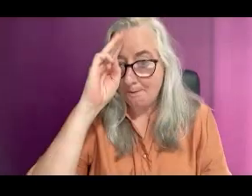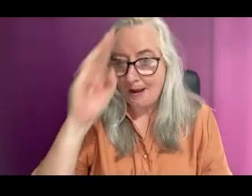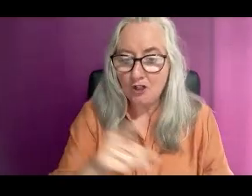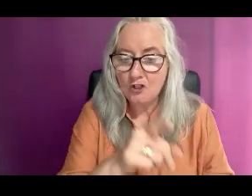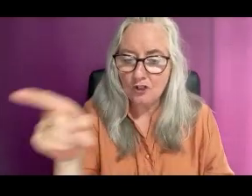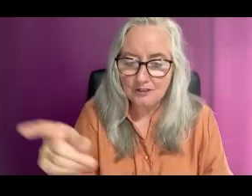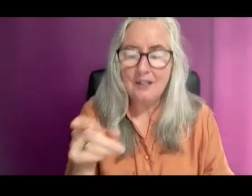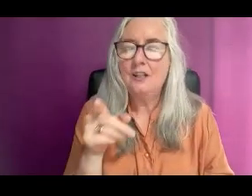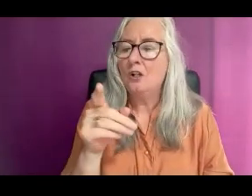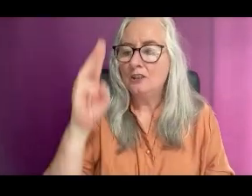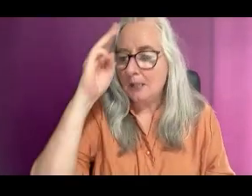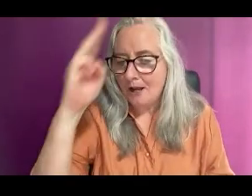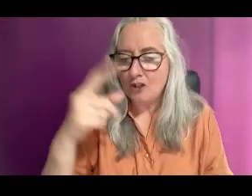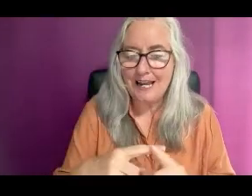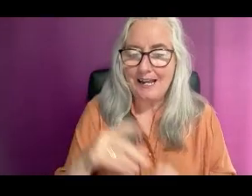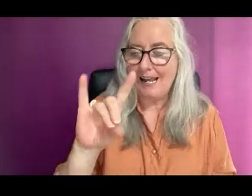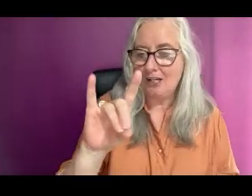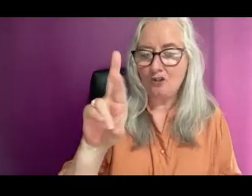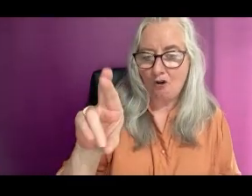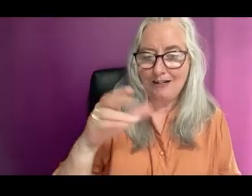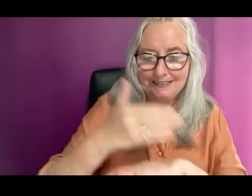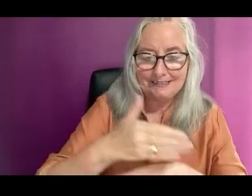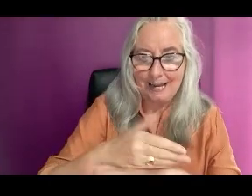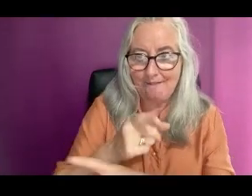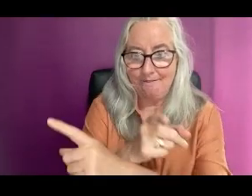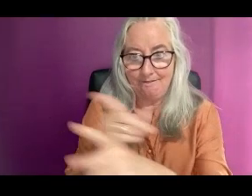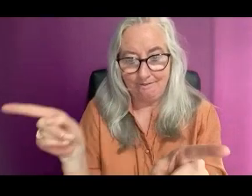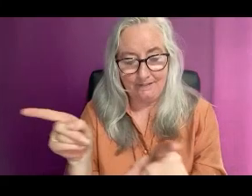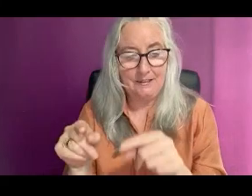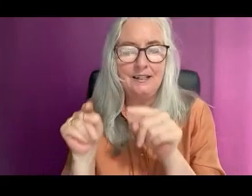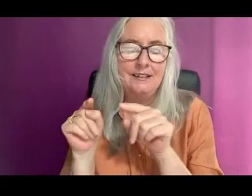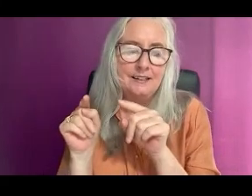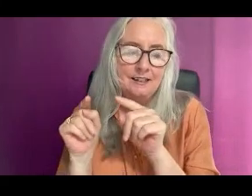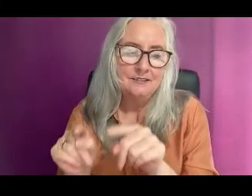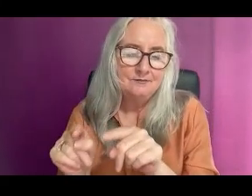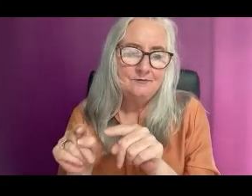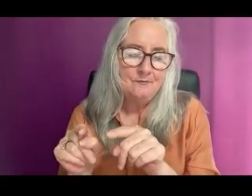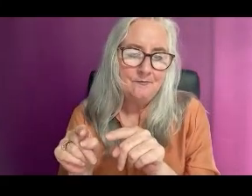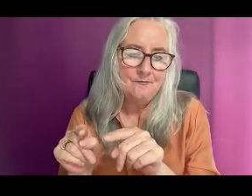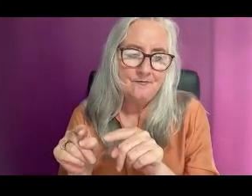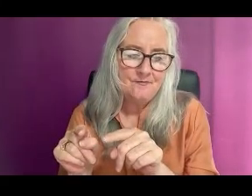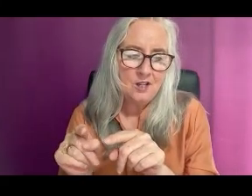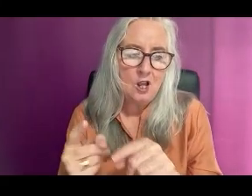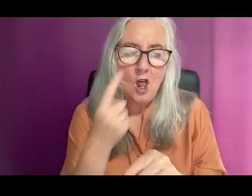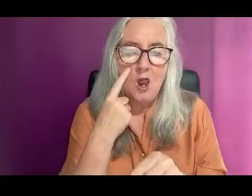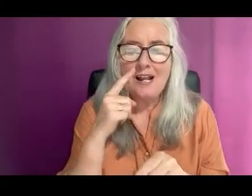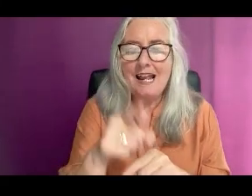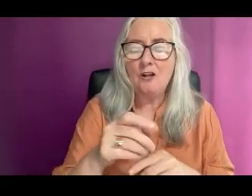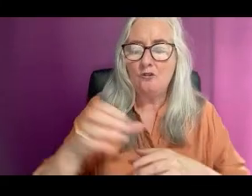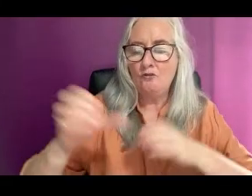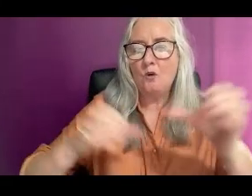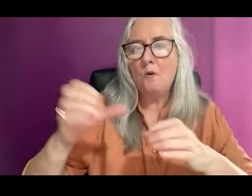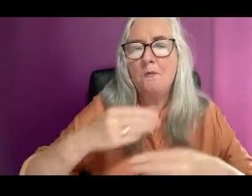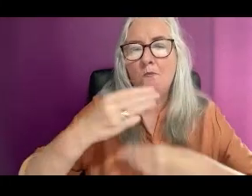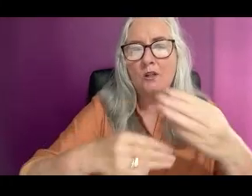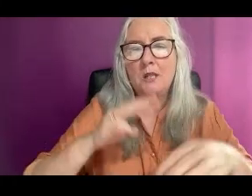managers and HR staff. So that would look at making recruitment processes more